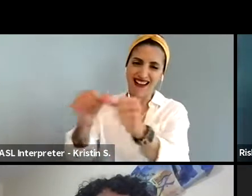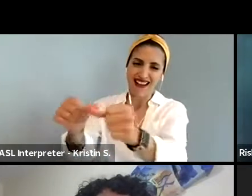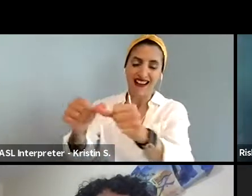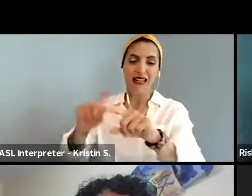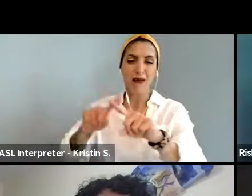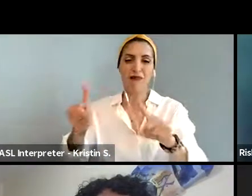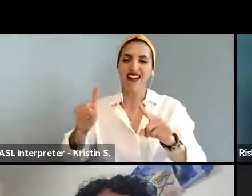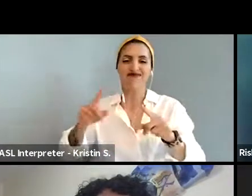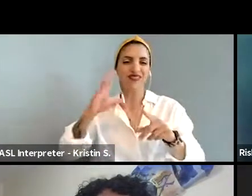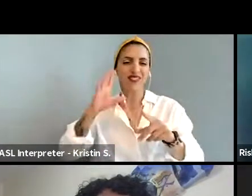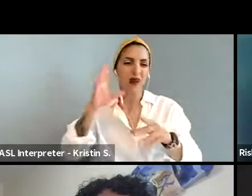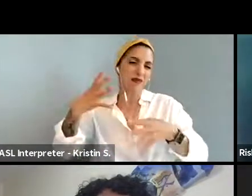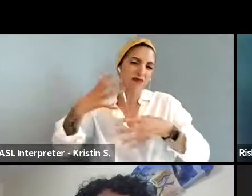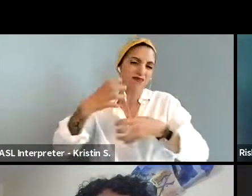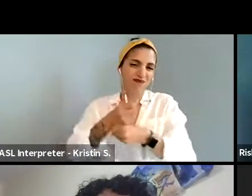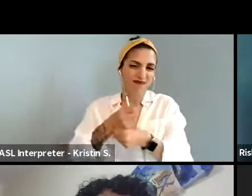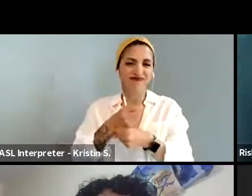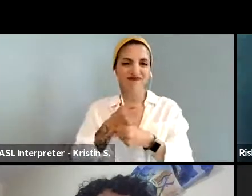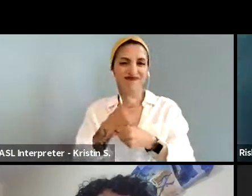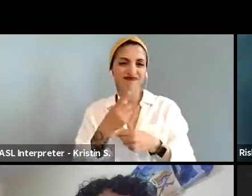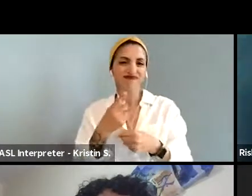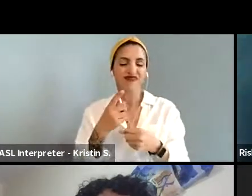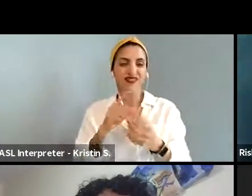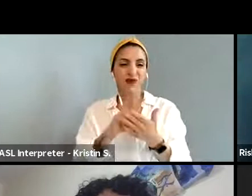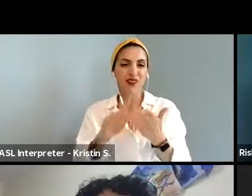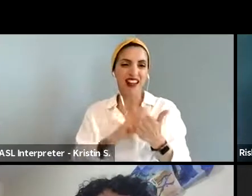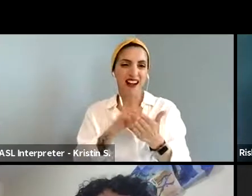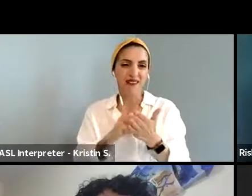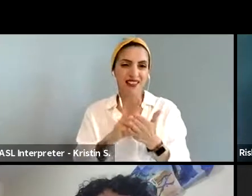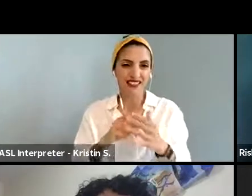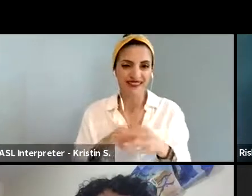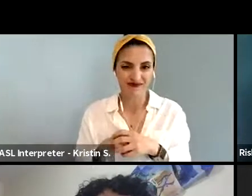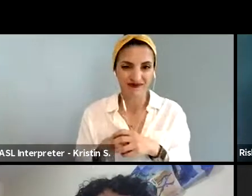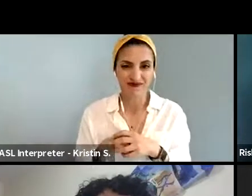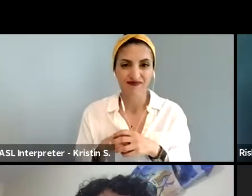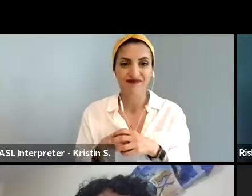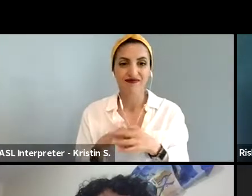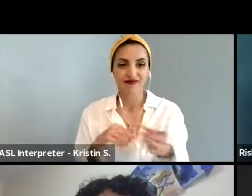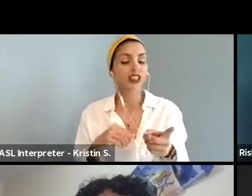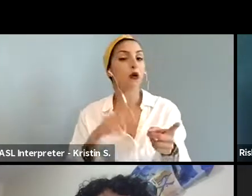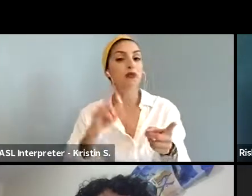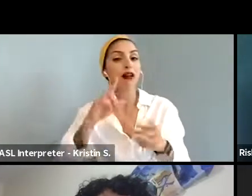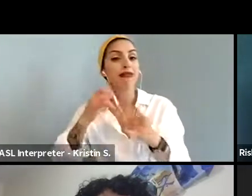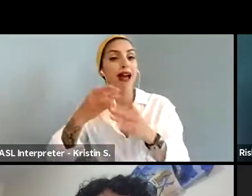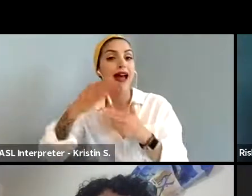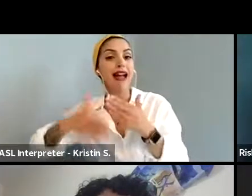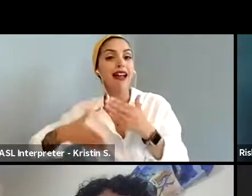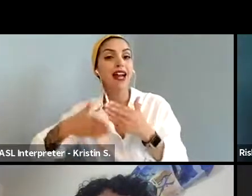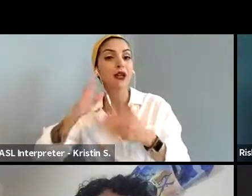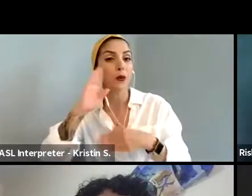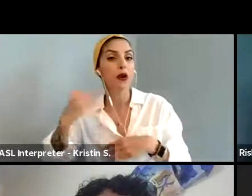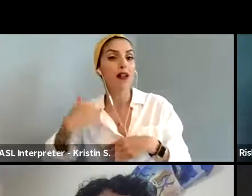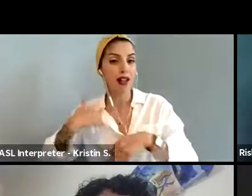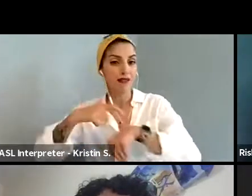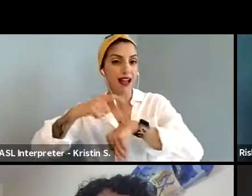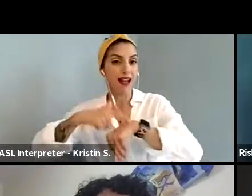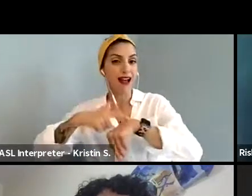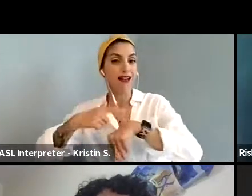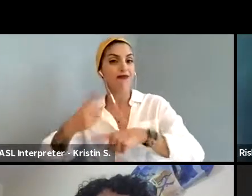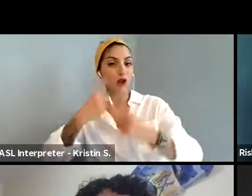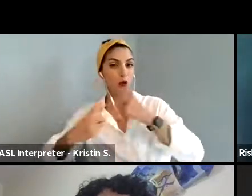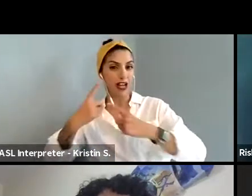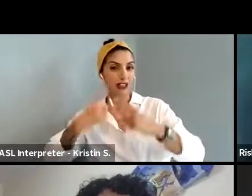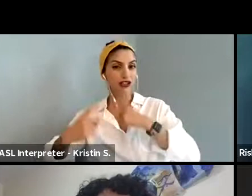that it'll be a full discussion. And just for folks who are joining us, there will be some time for Q&A again. So if there's not a question that we get